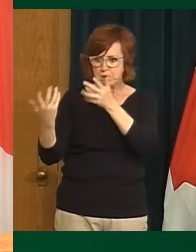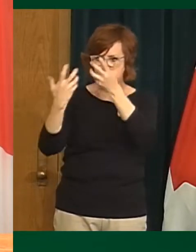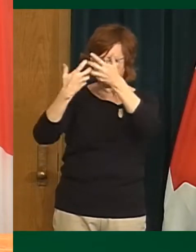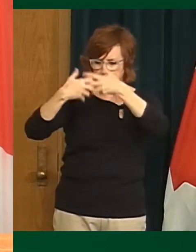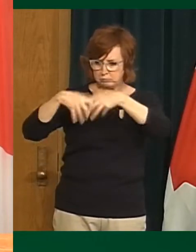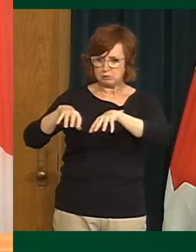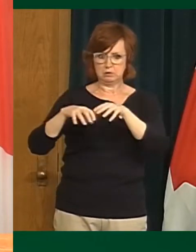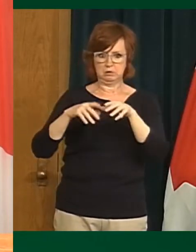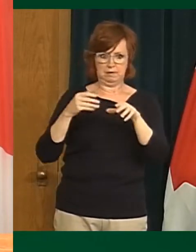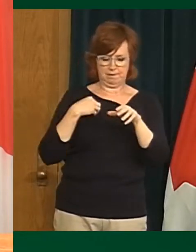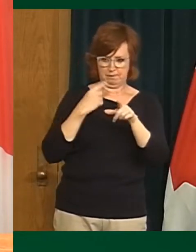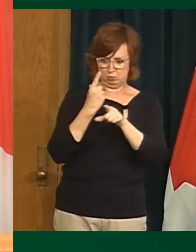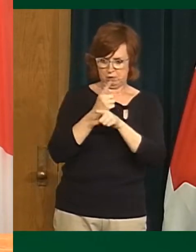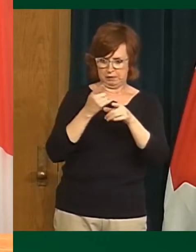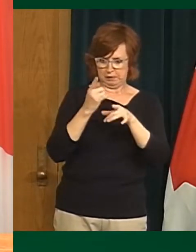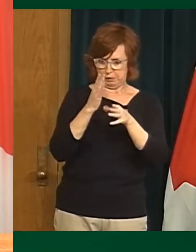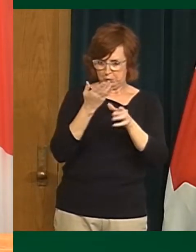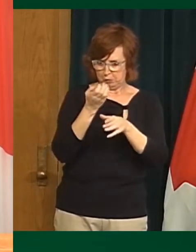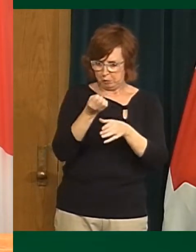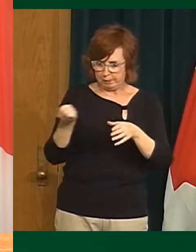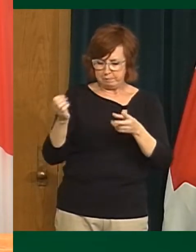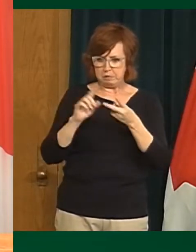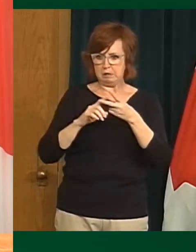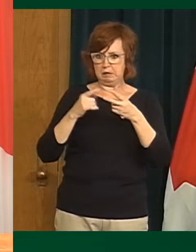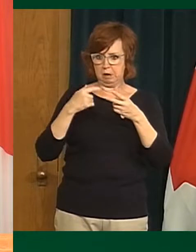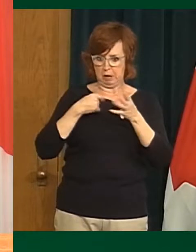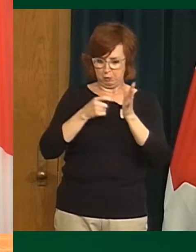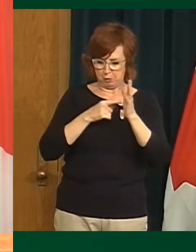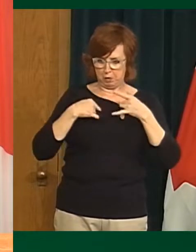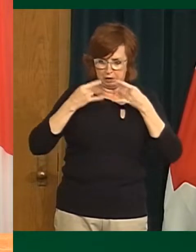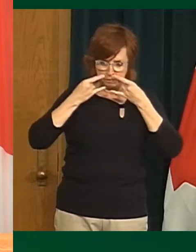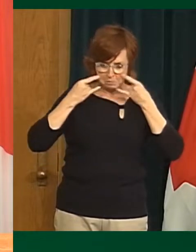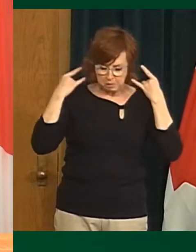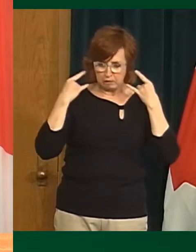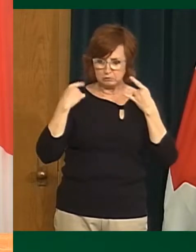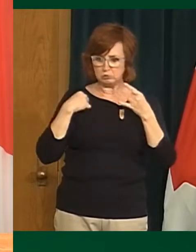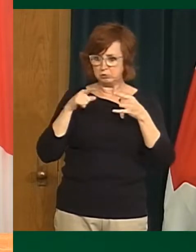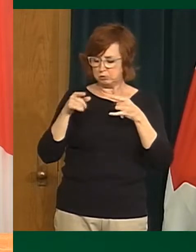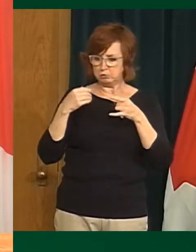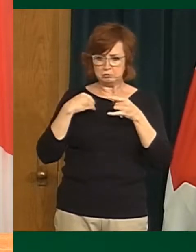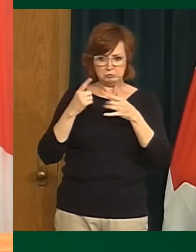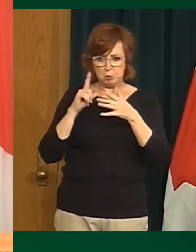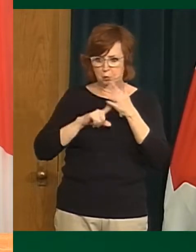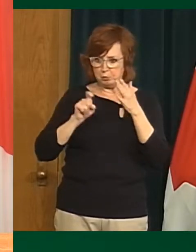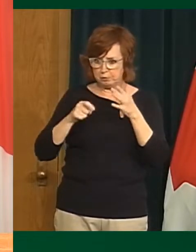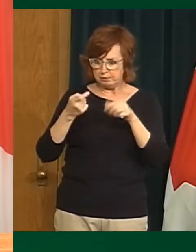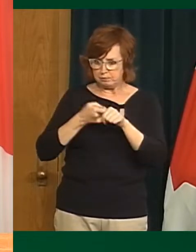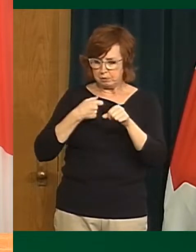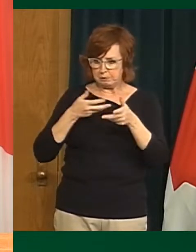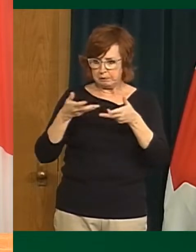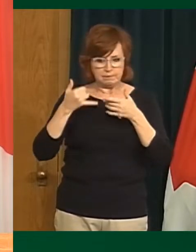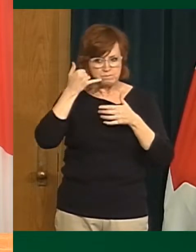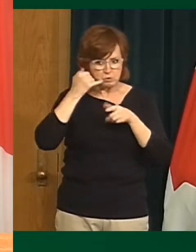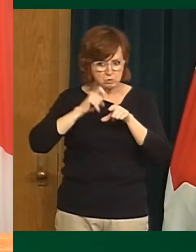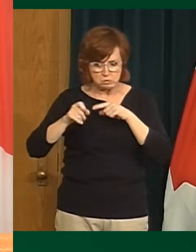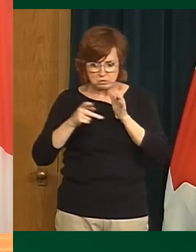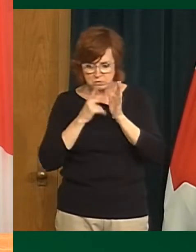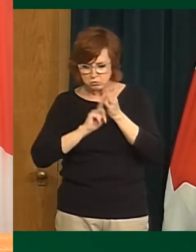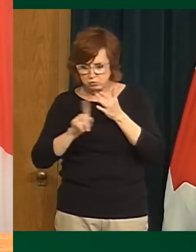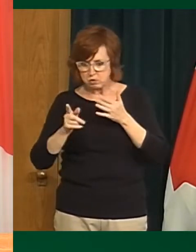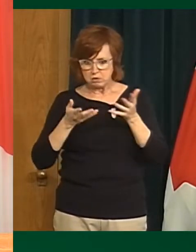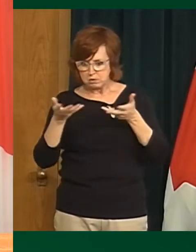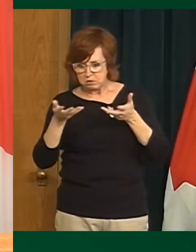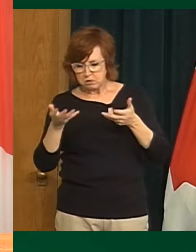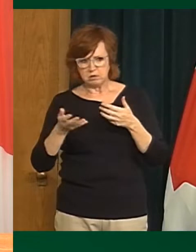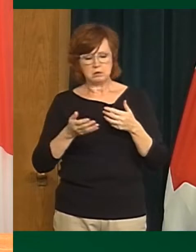manner and as required. Many primary care providers who now are opening up their practices